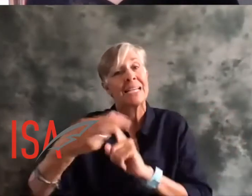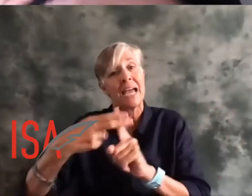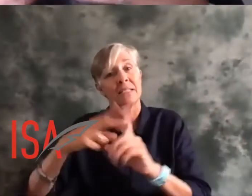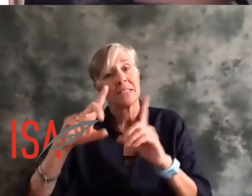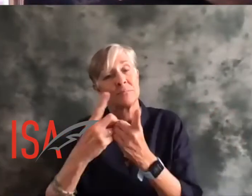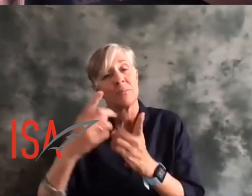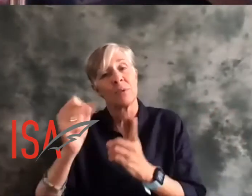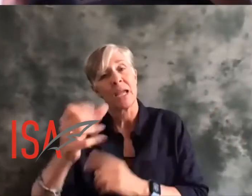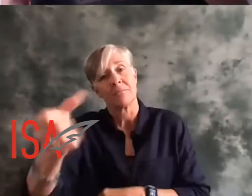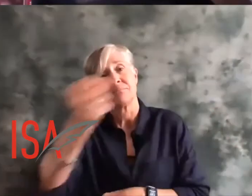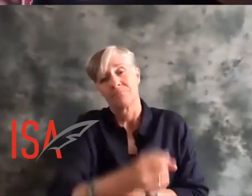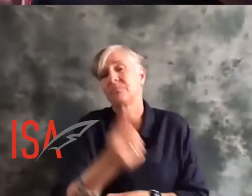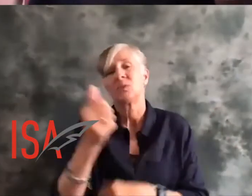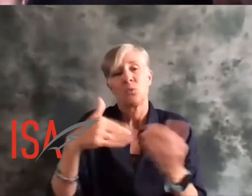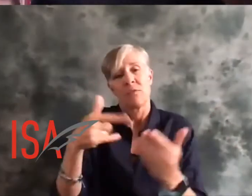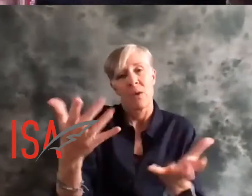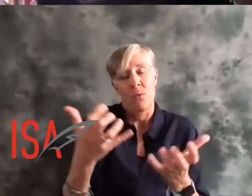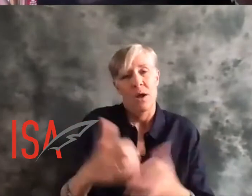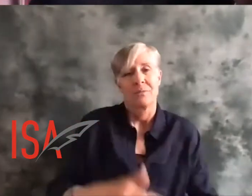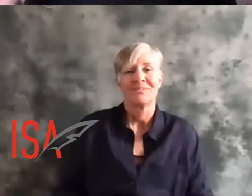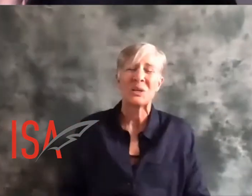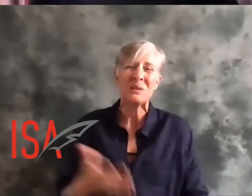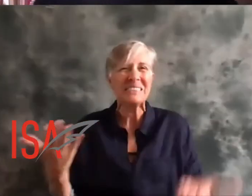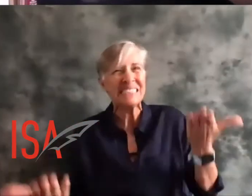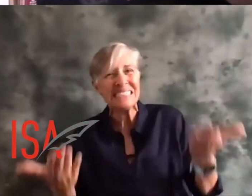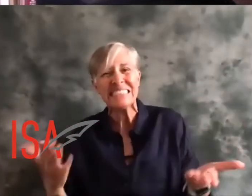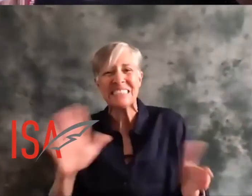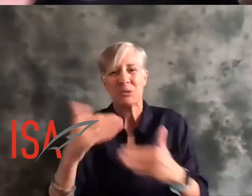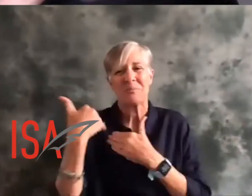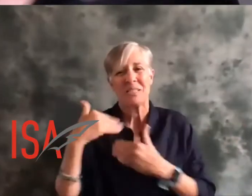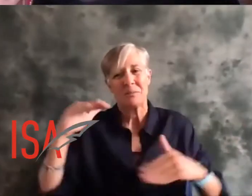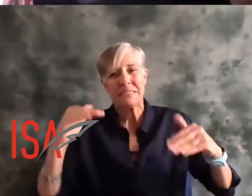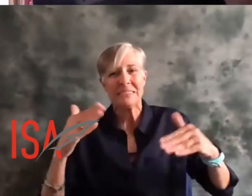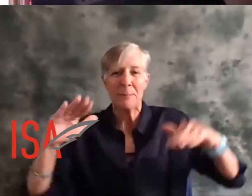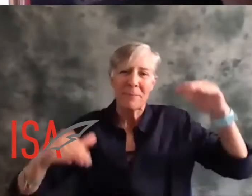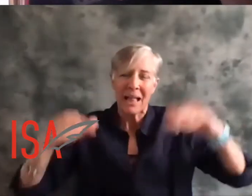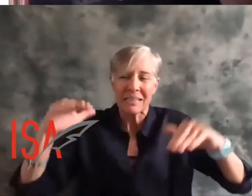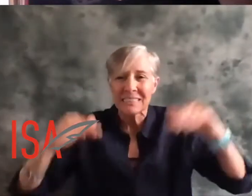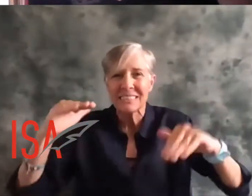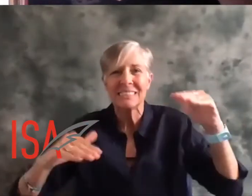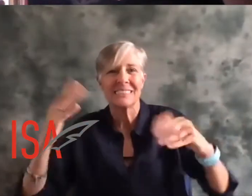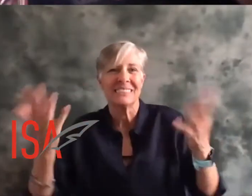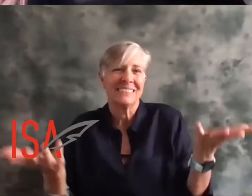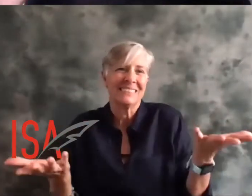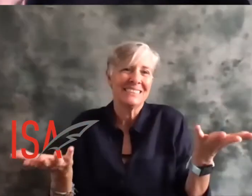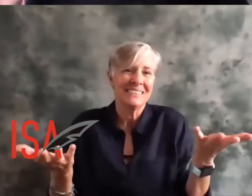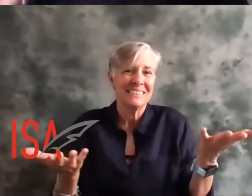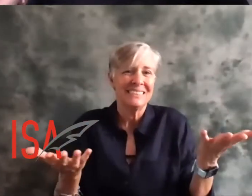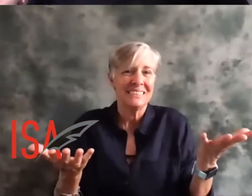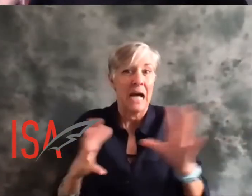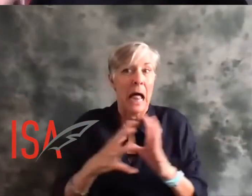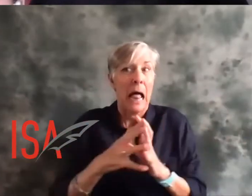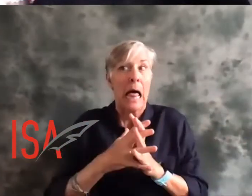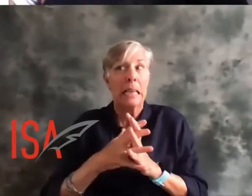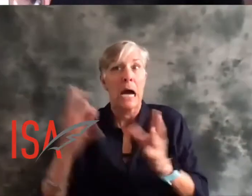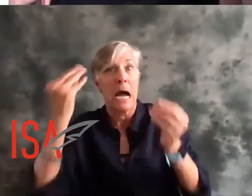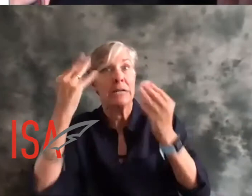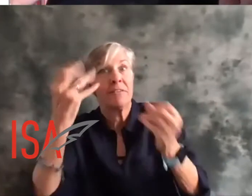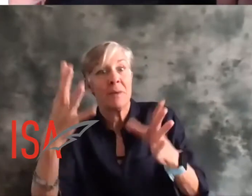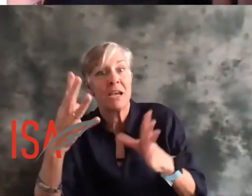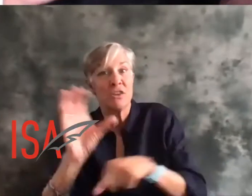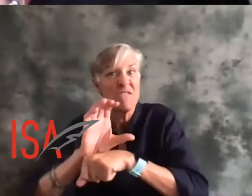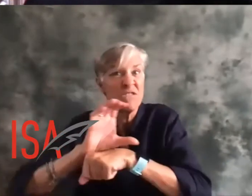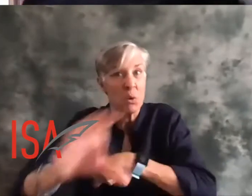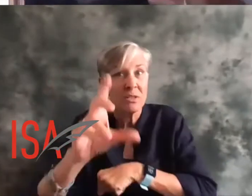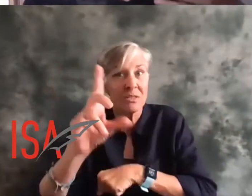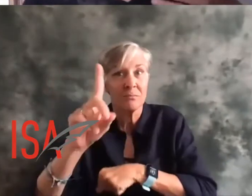whoever. So it's up to you to strike a balance between a lot of information to force the